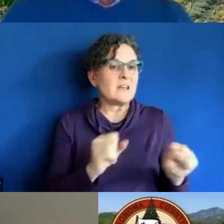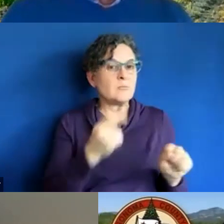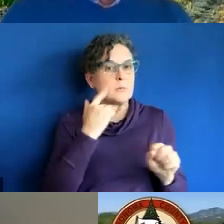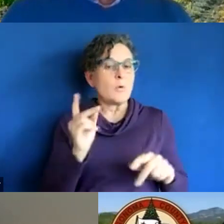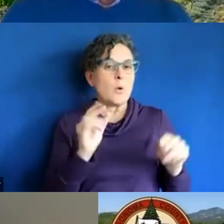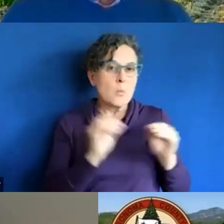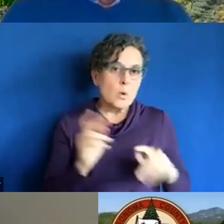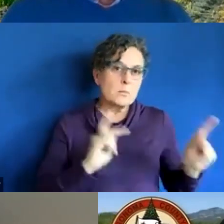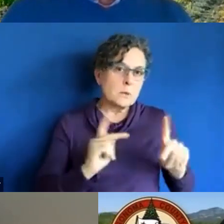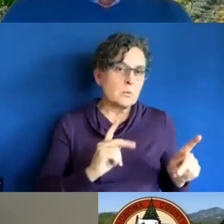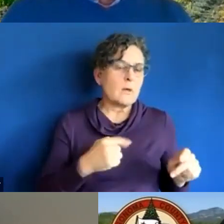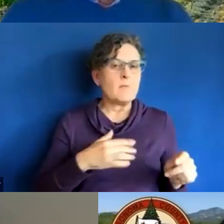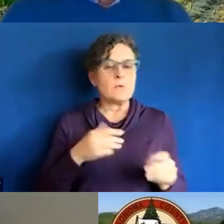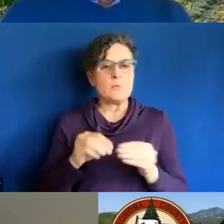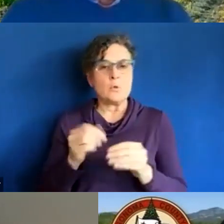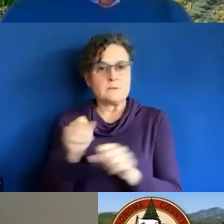this site.